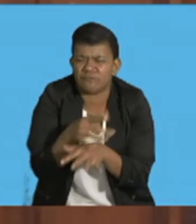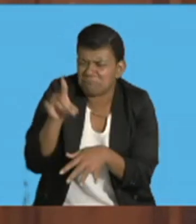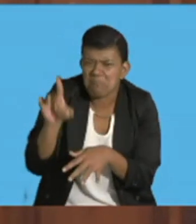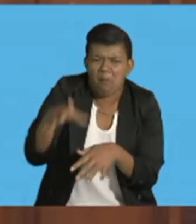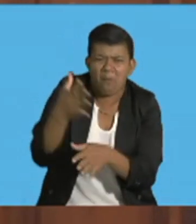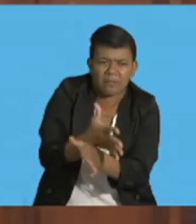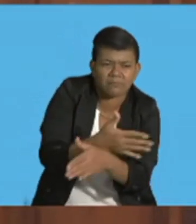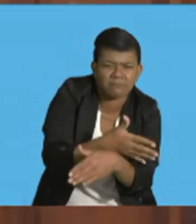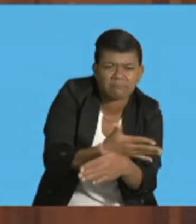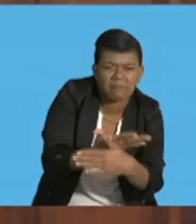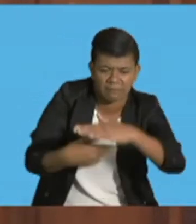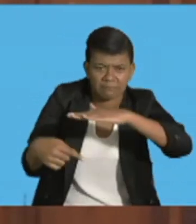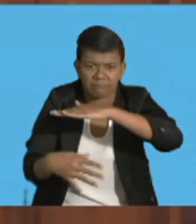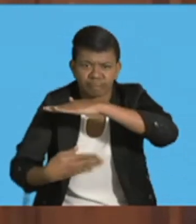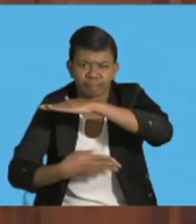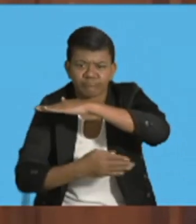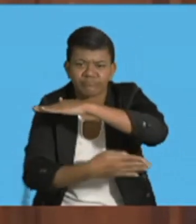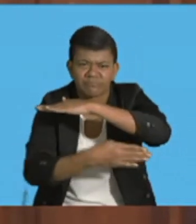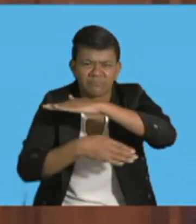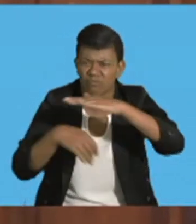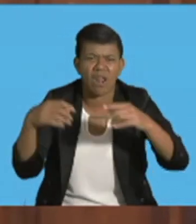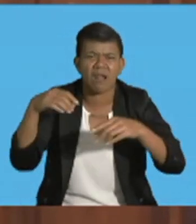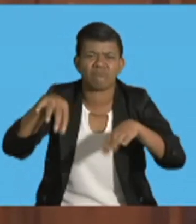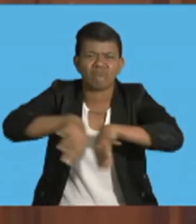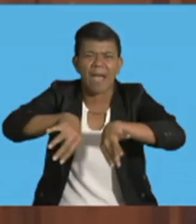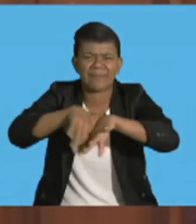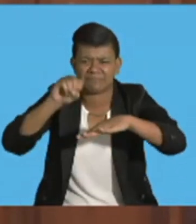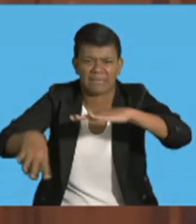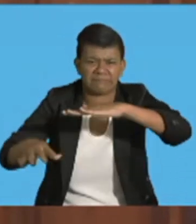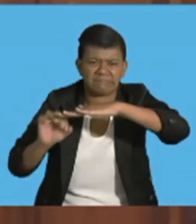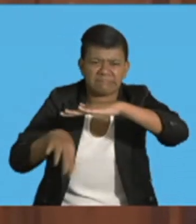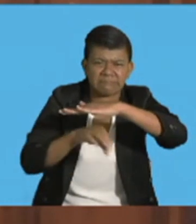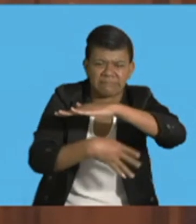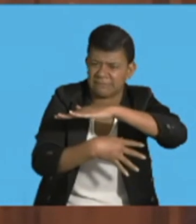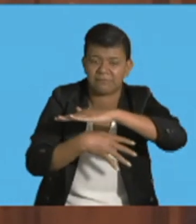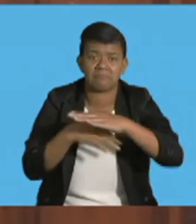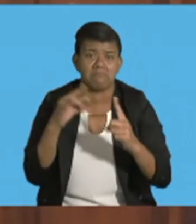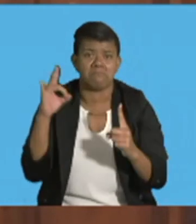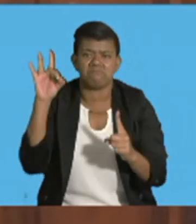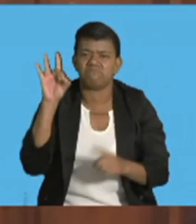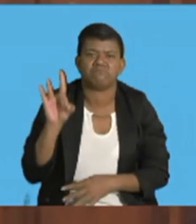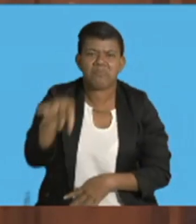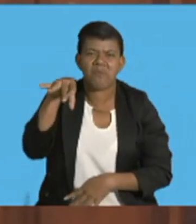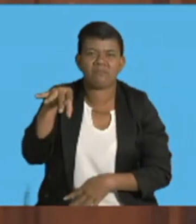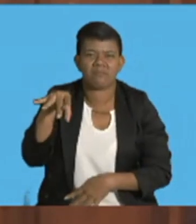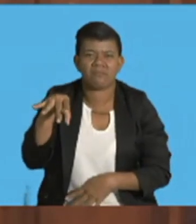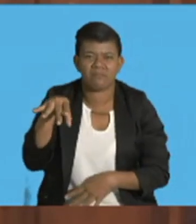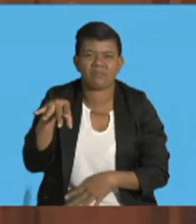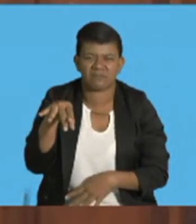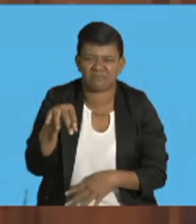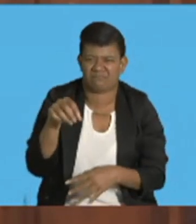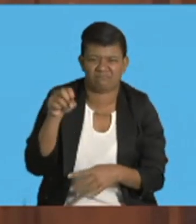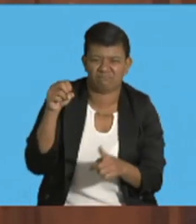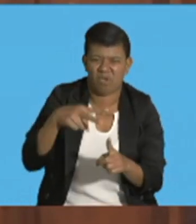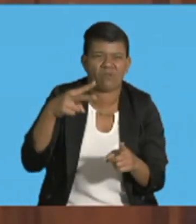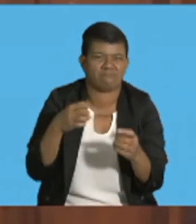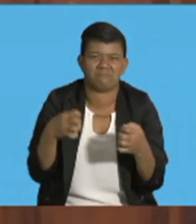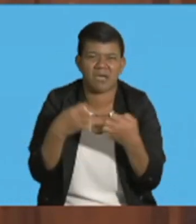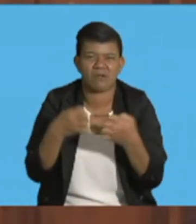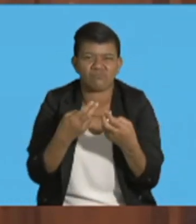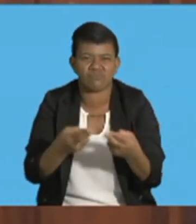climate change with respect for human rights. You have relocated villages and established guidelines on how to support